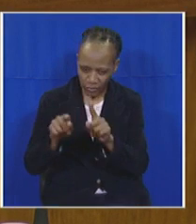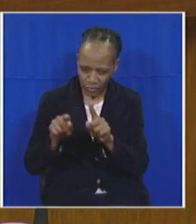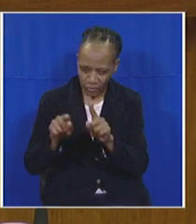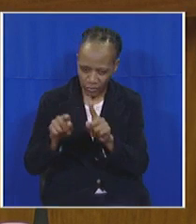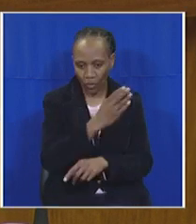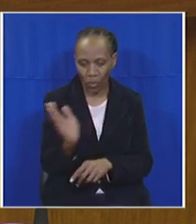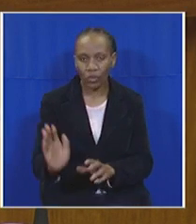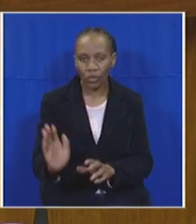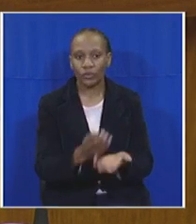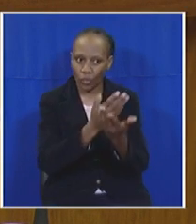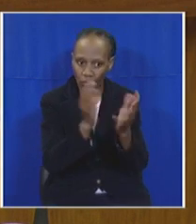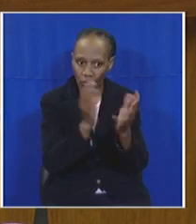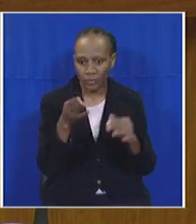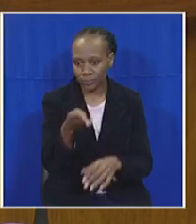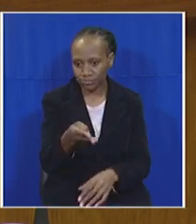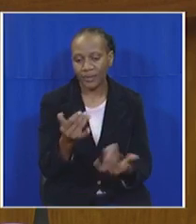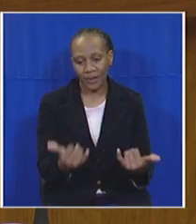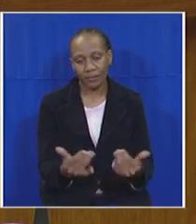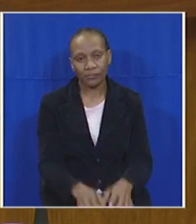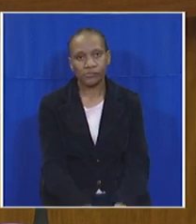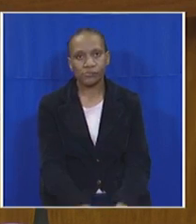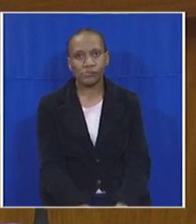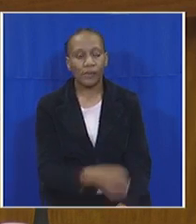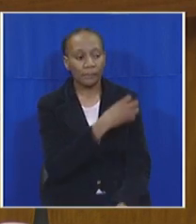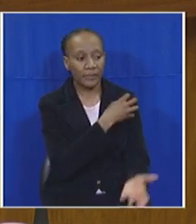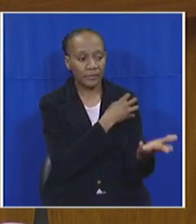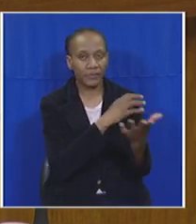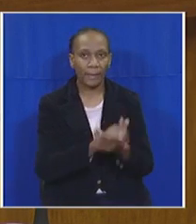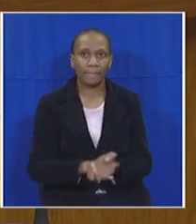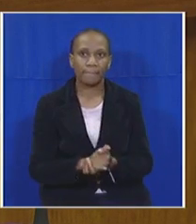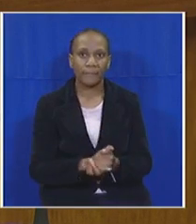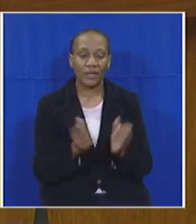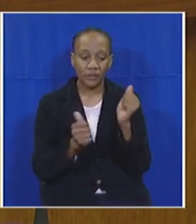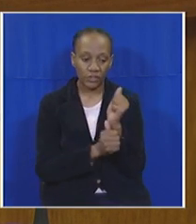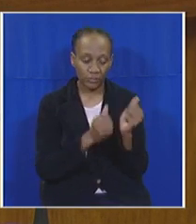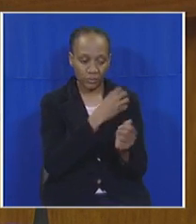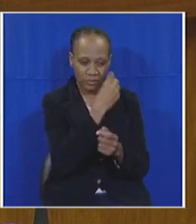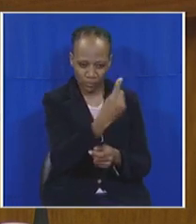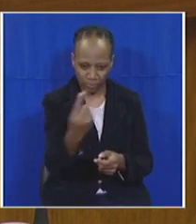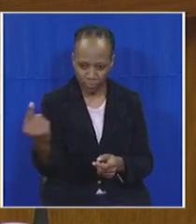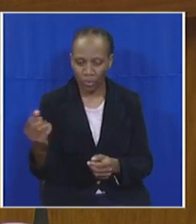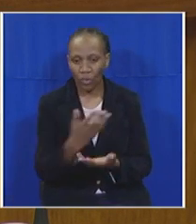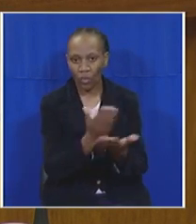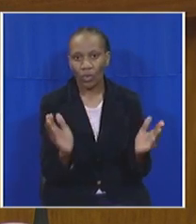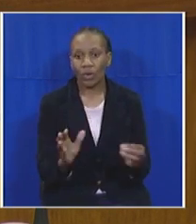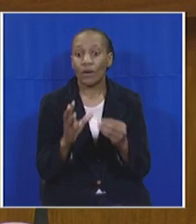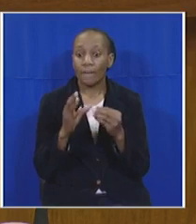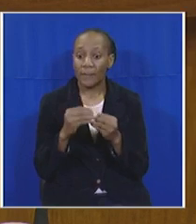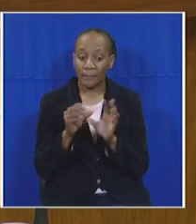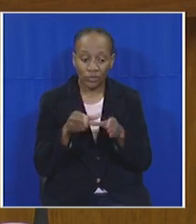mthetho, minister, the deputy ministers, and namalunga ekomiti. Enyangeni ephezulu